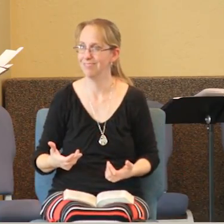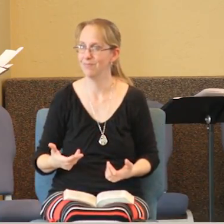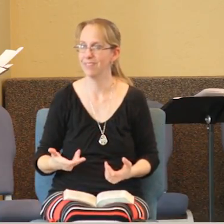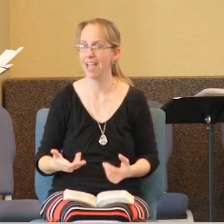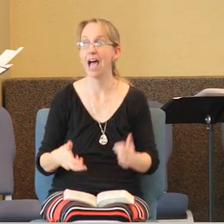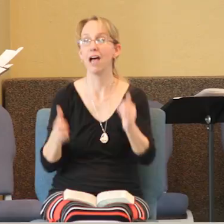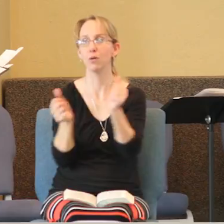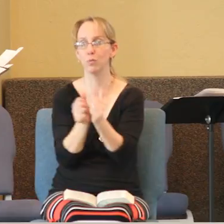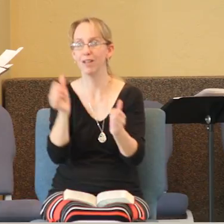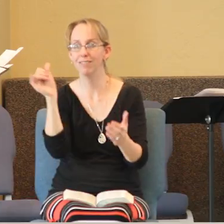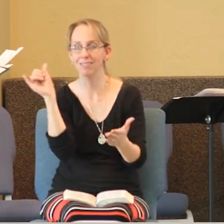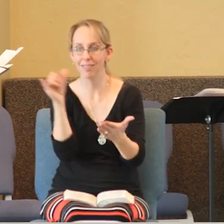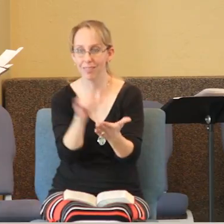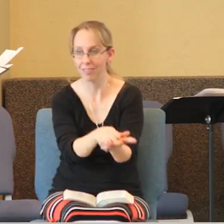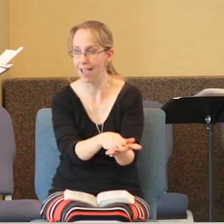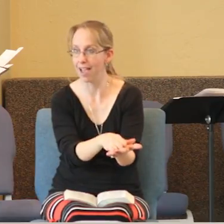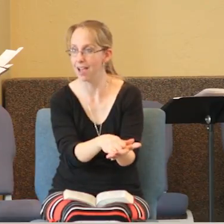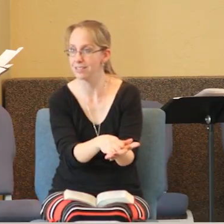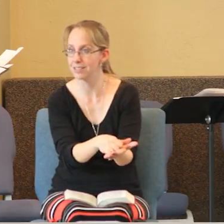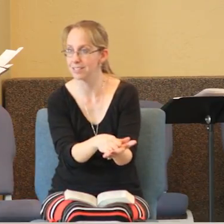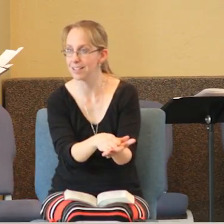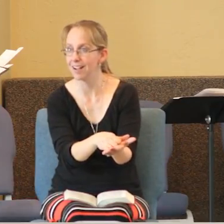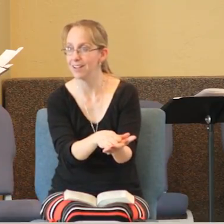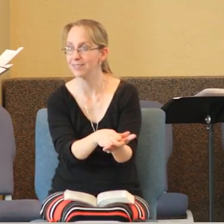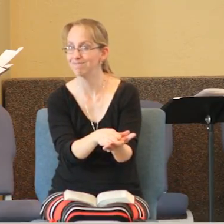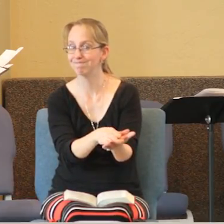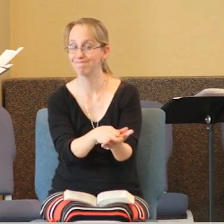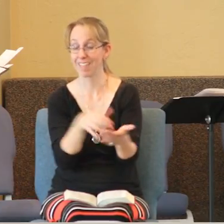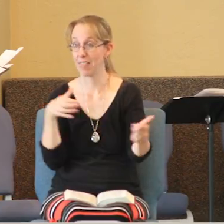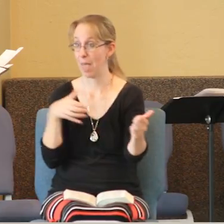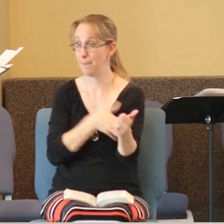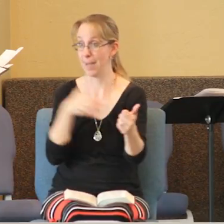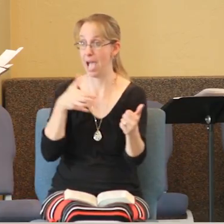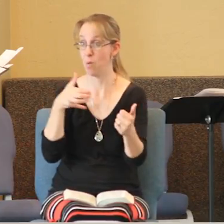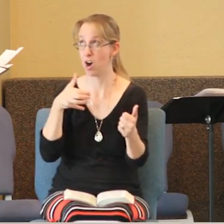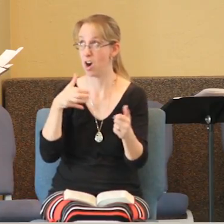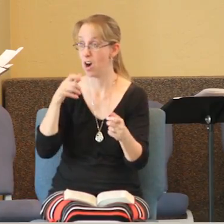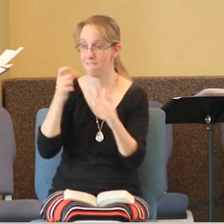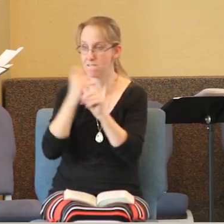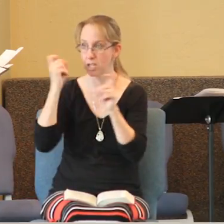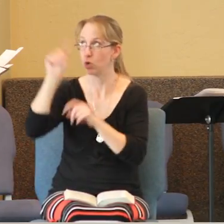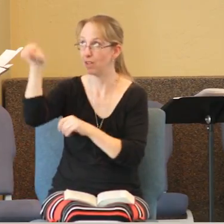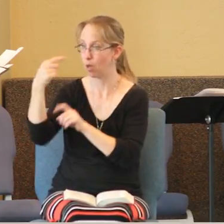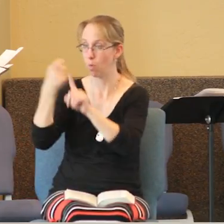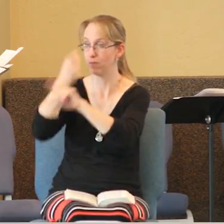with that supernatural victory that comes only from God,